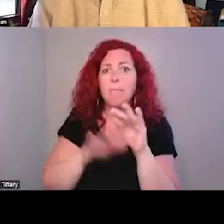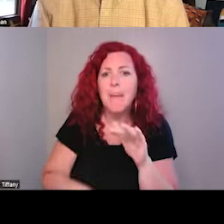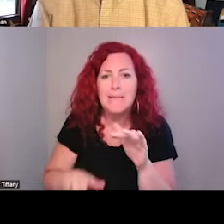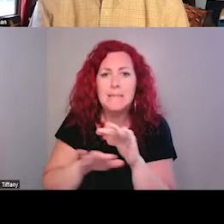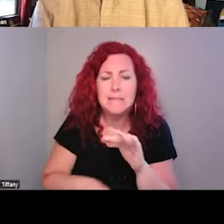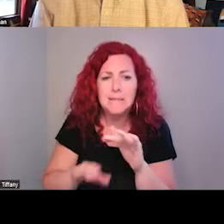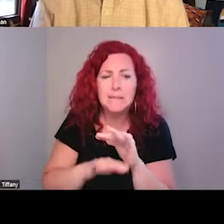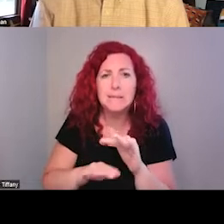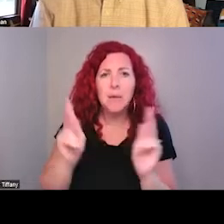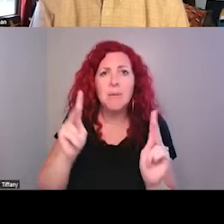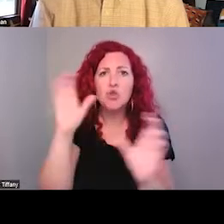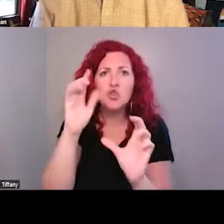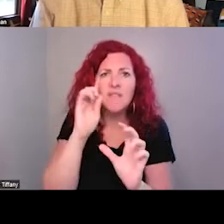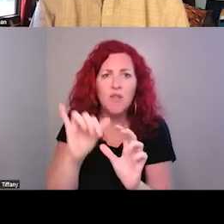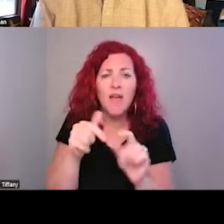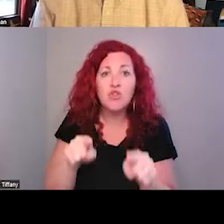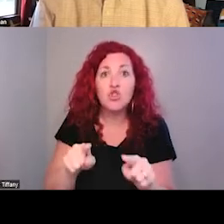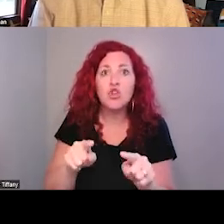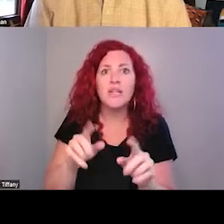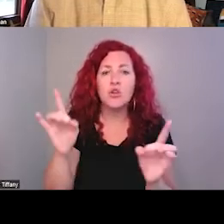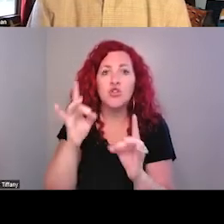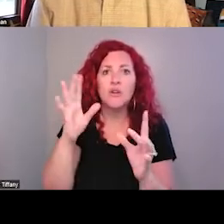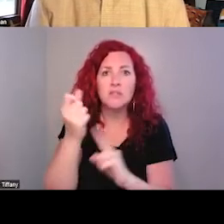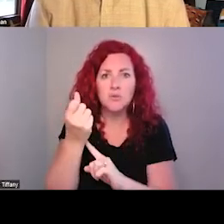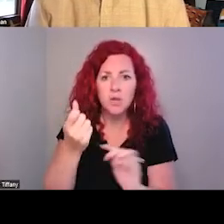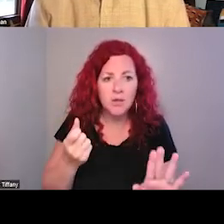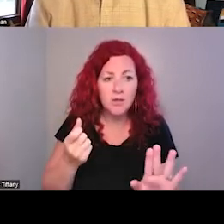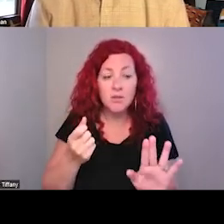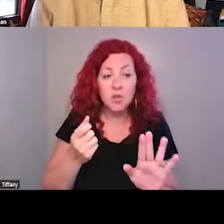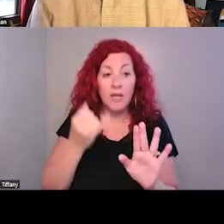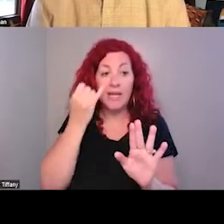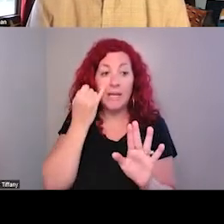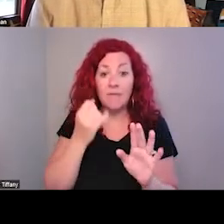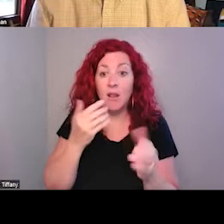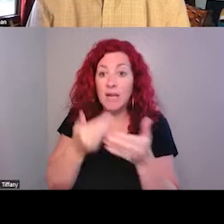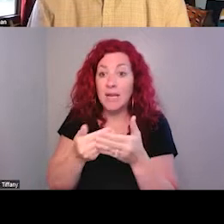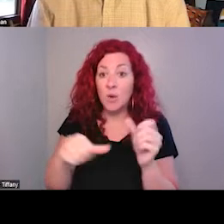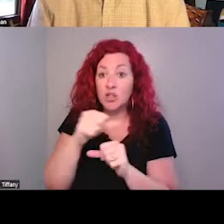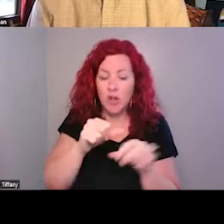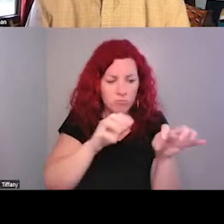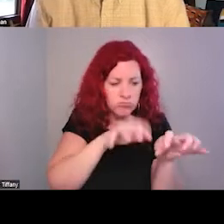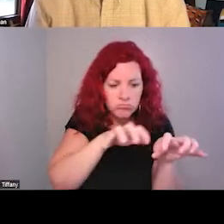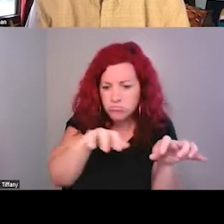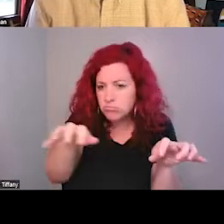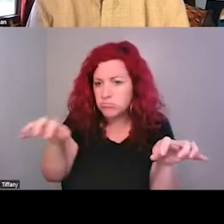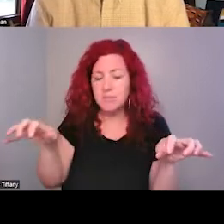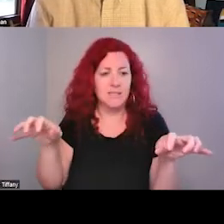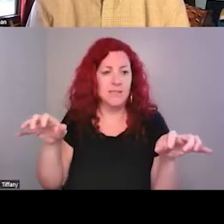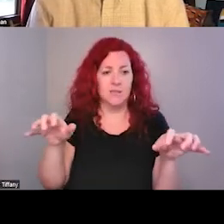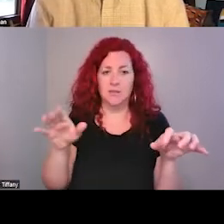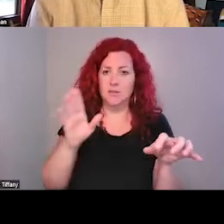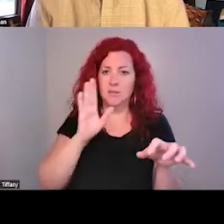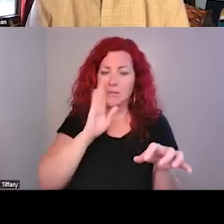are in crisis. And so co-locating these types of services that can then benefit from the expertise of a specialty mental health crisis